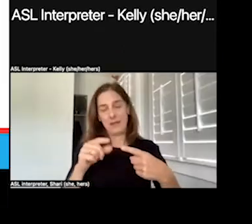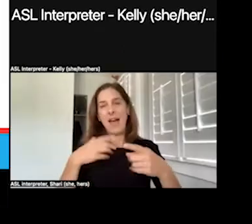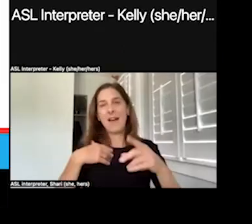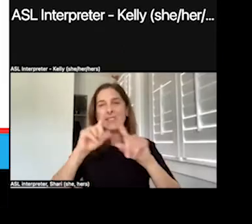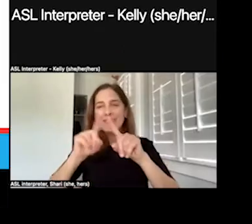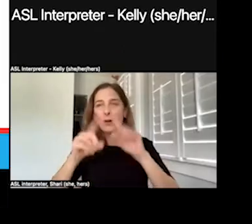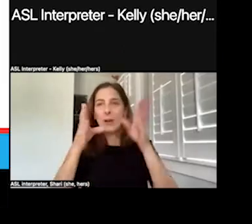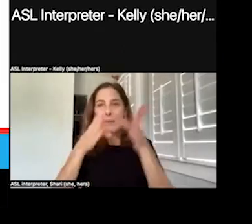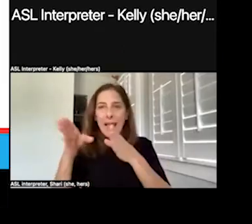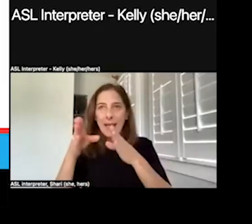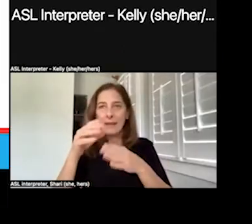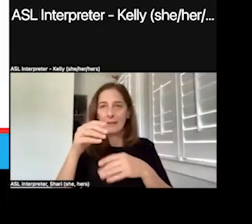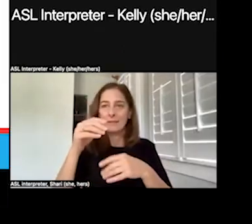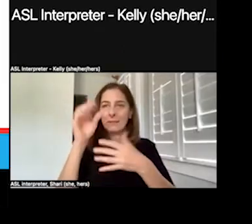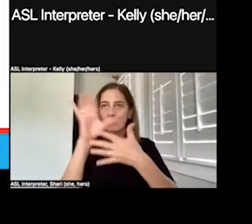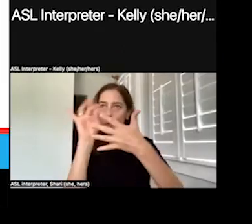Health.